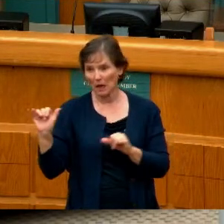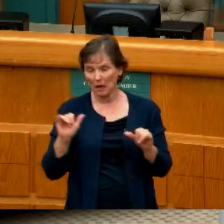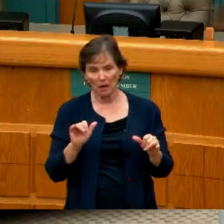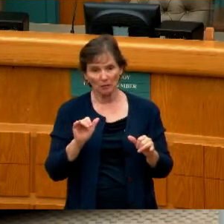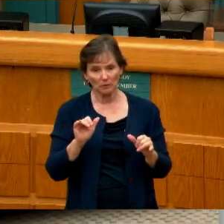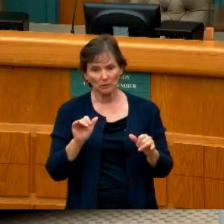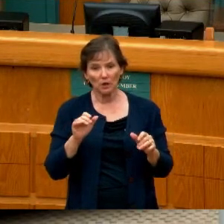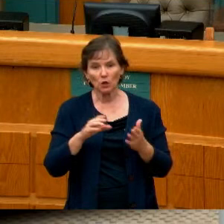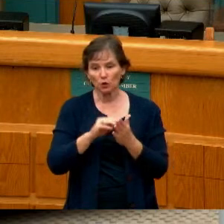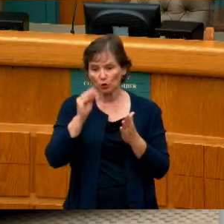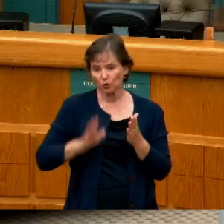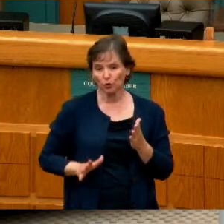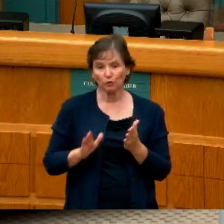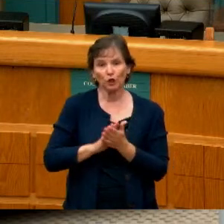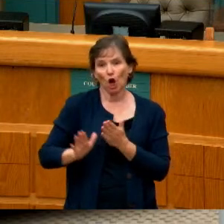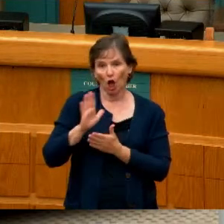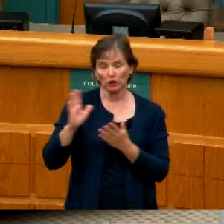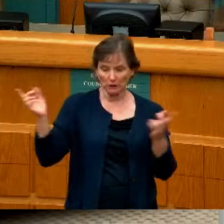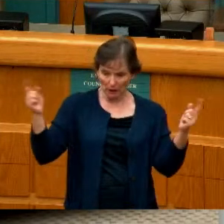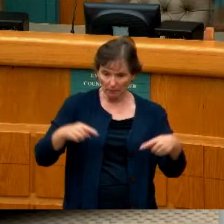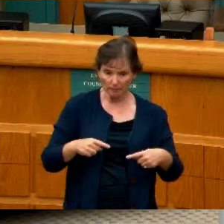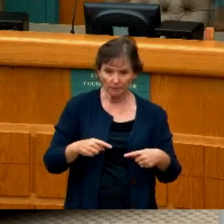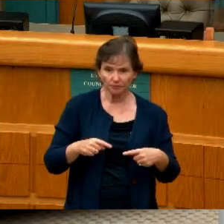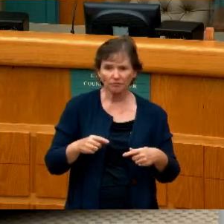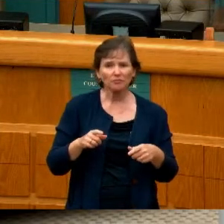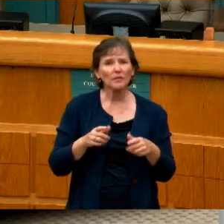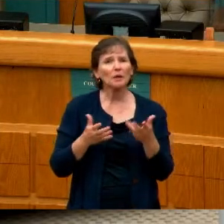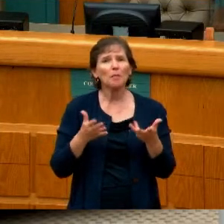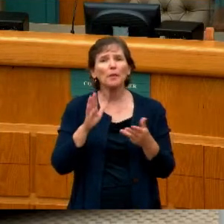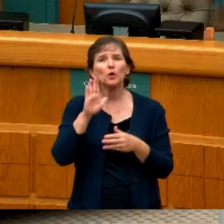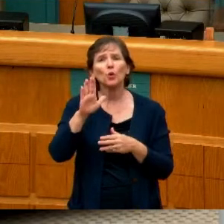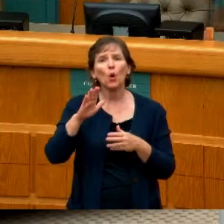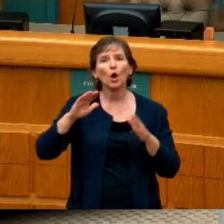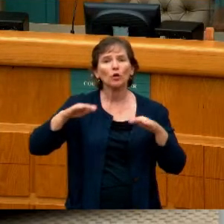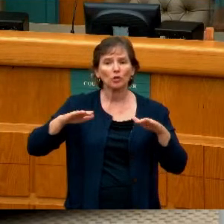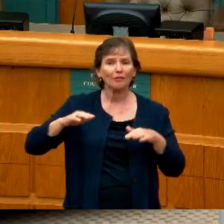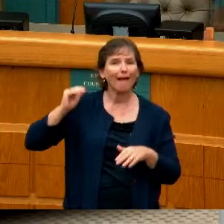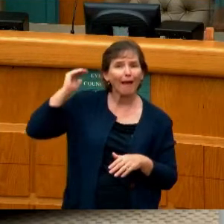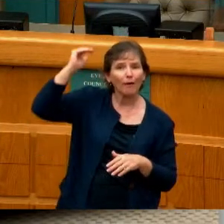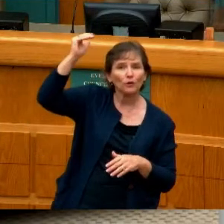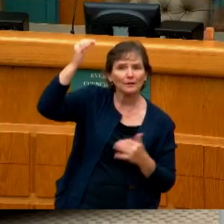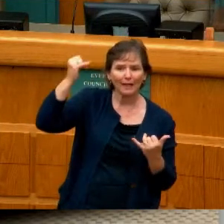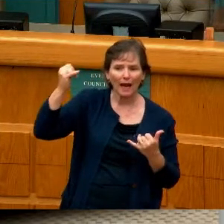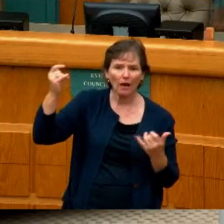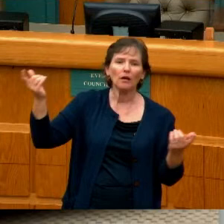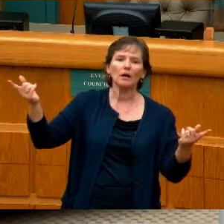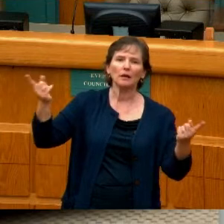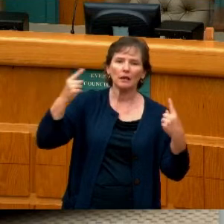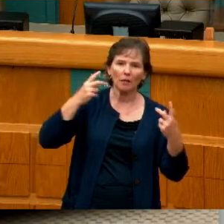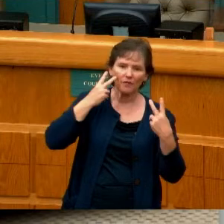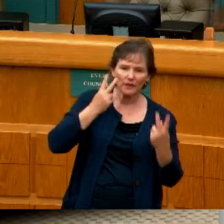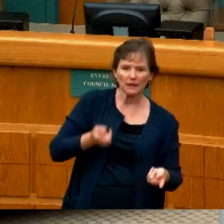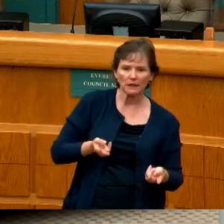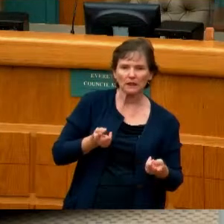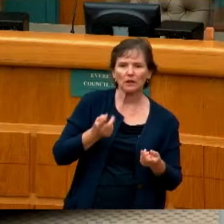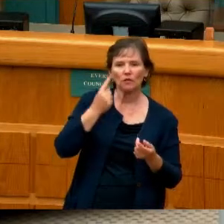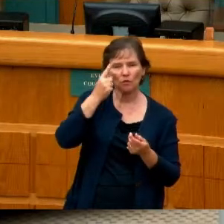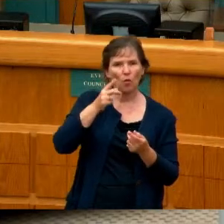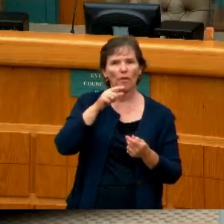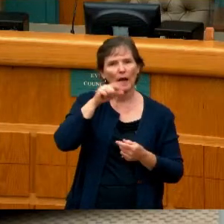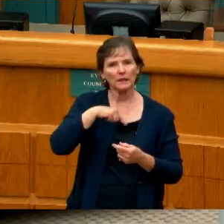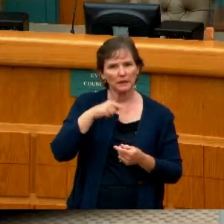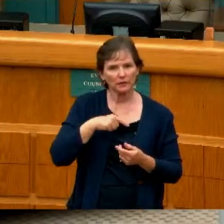in their homes as well. Or sometimes it's just your grown-up children coming in to see